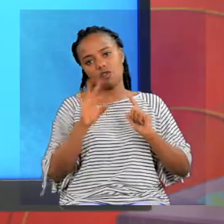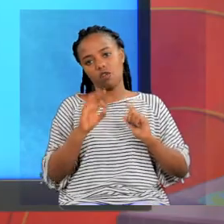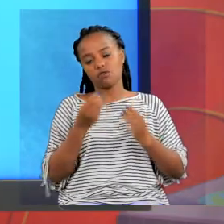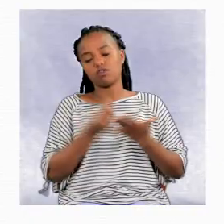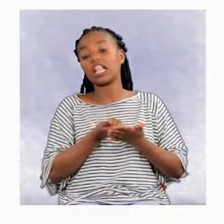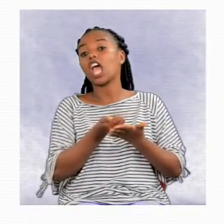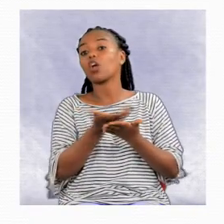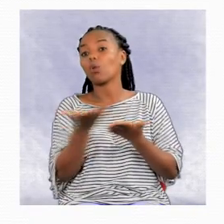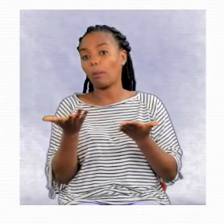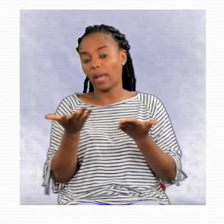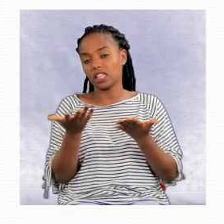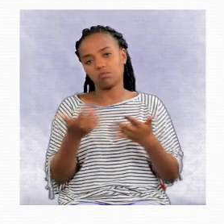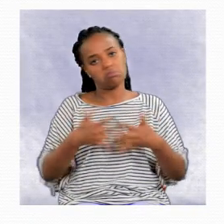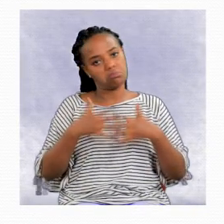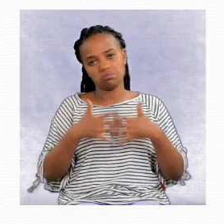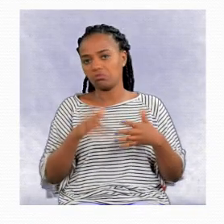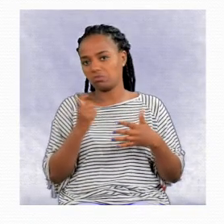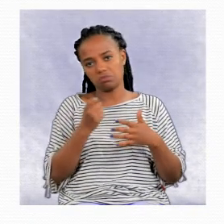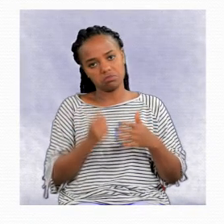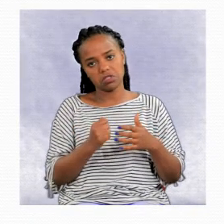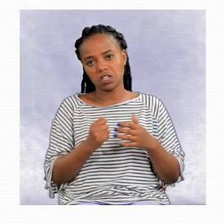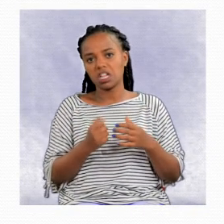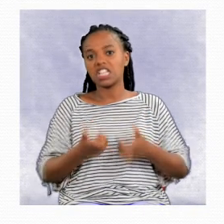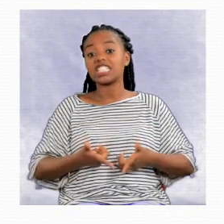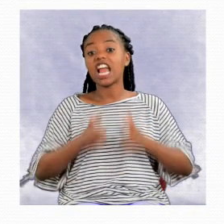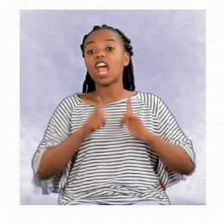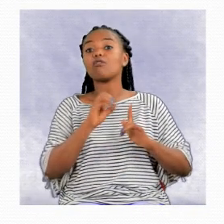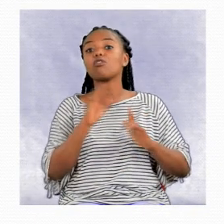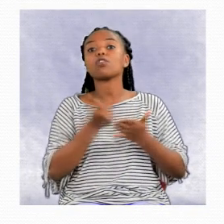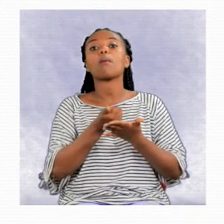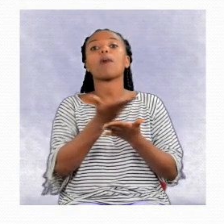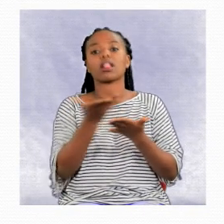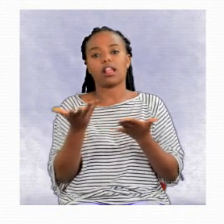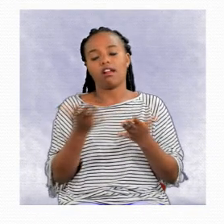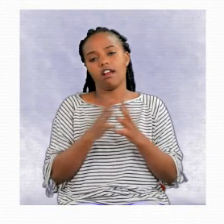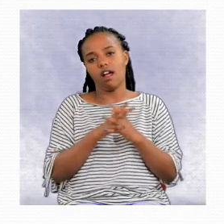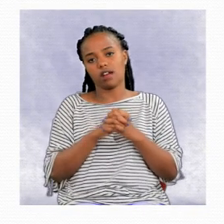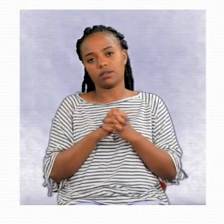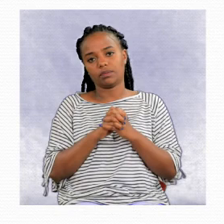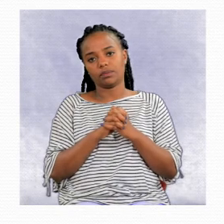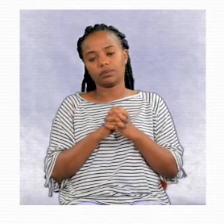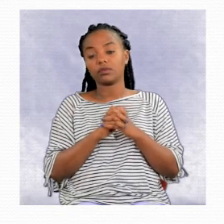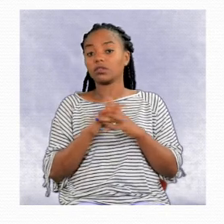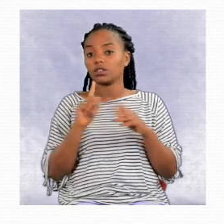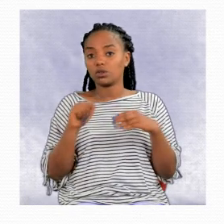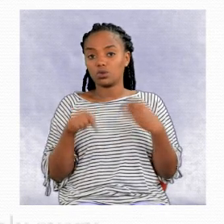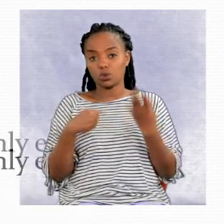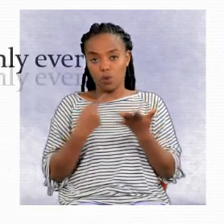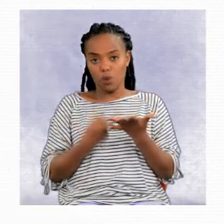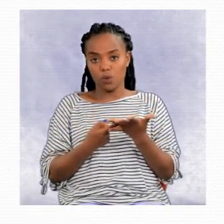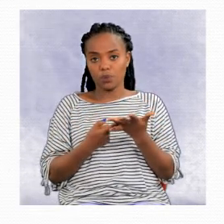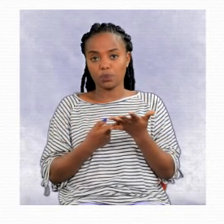equipment, throughout the life of the material maybe. So